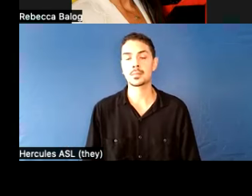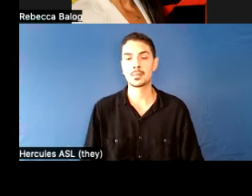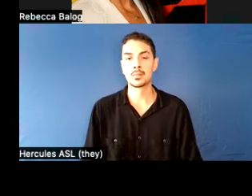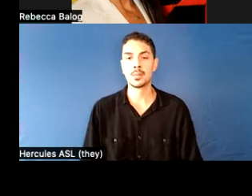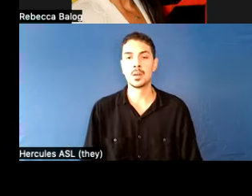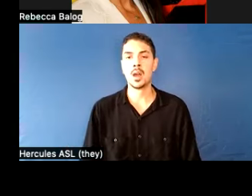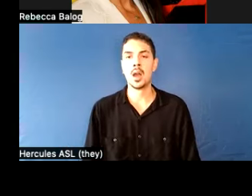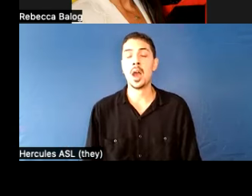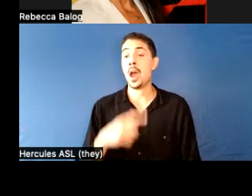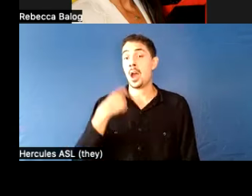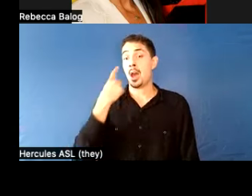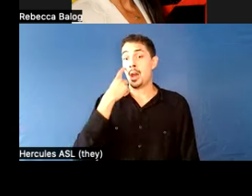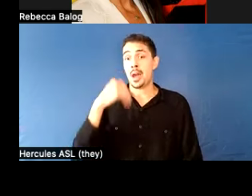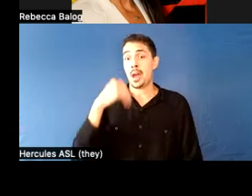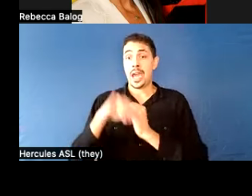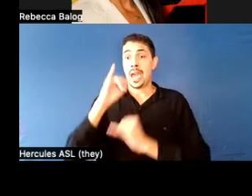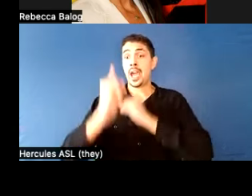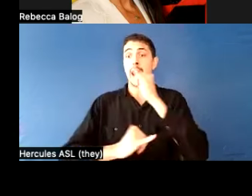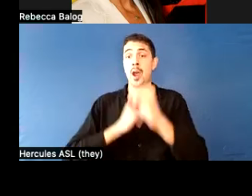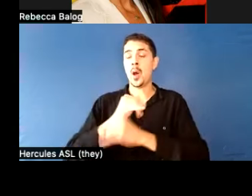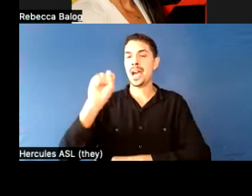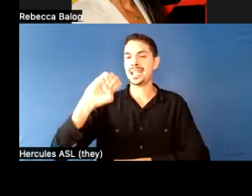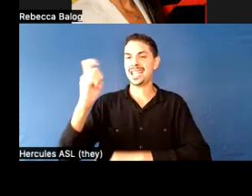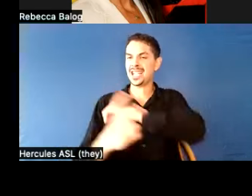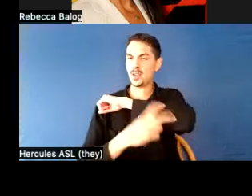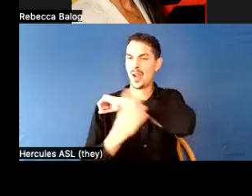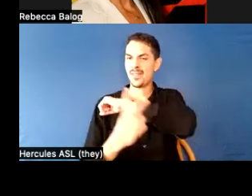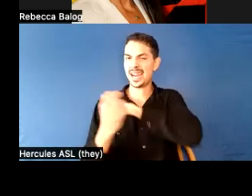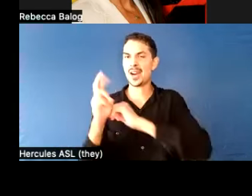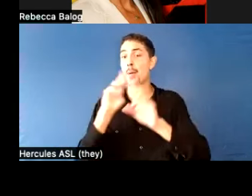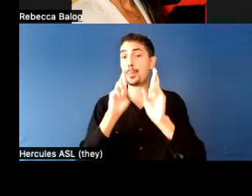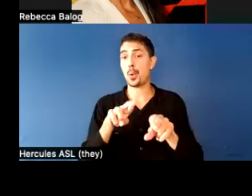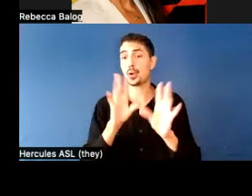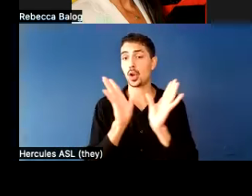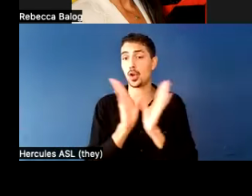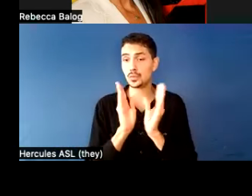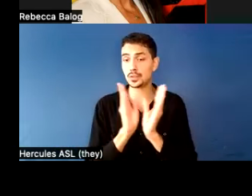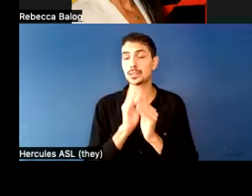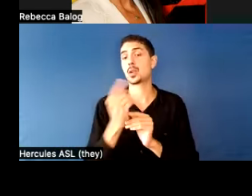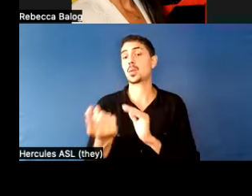I was just in an international sex trafficking report conference, and one